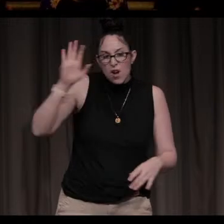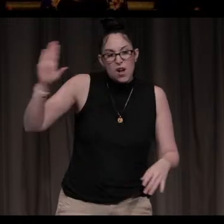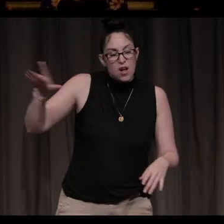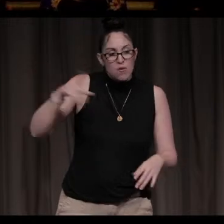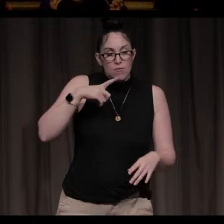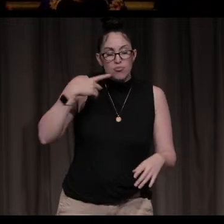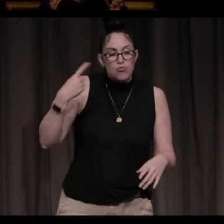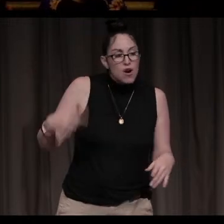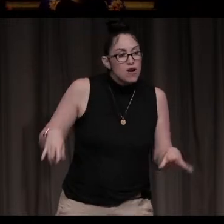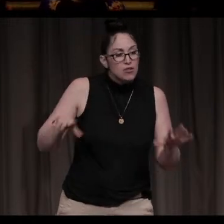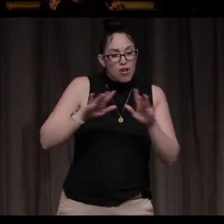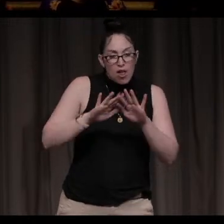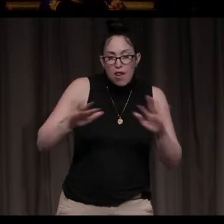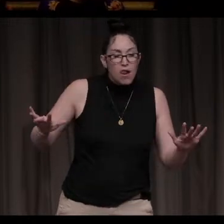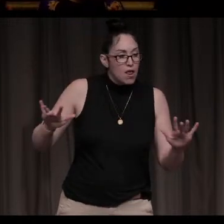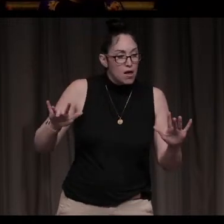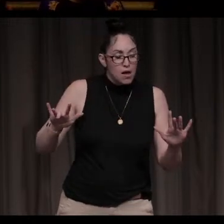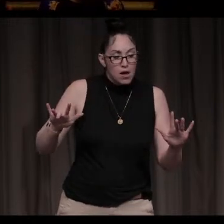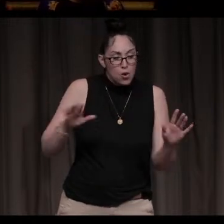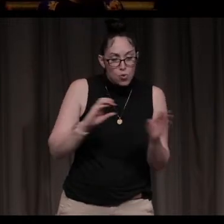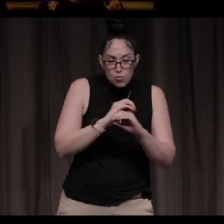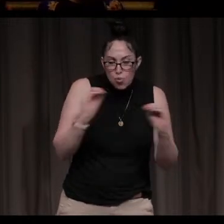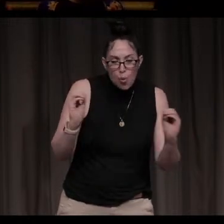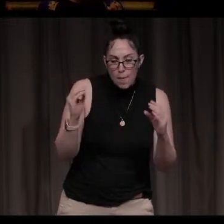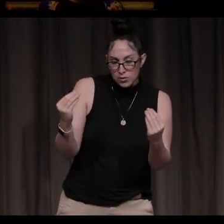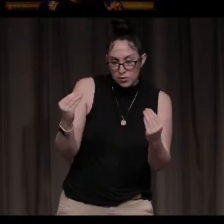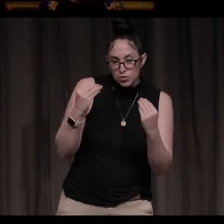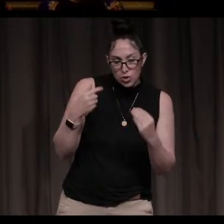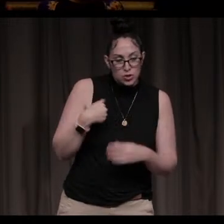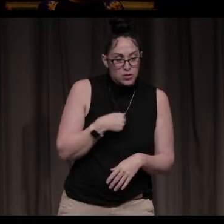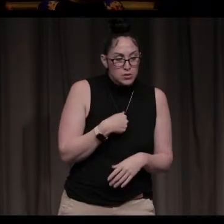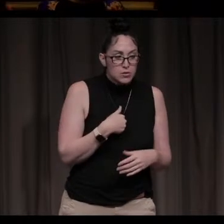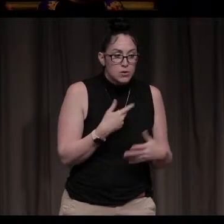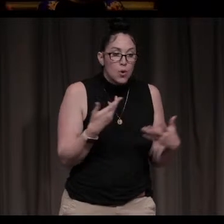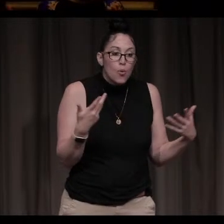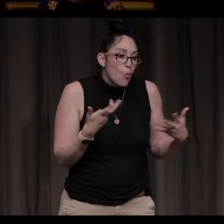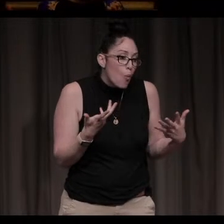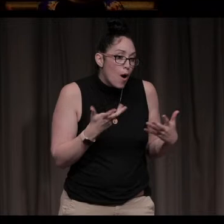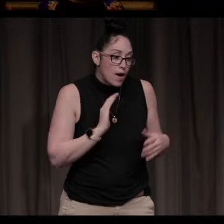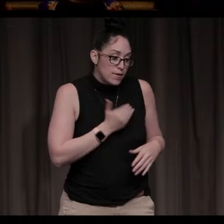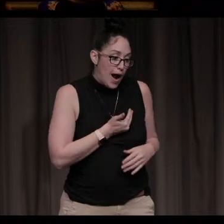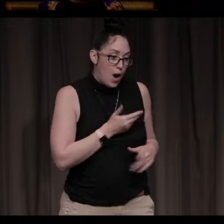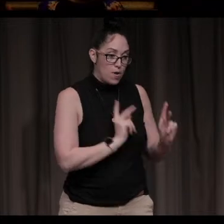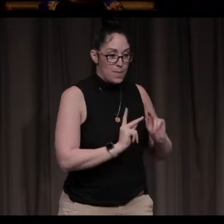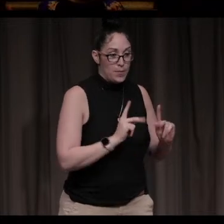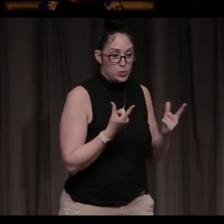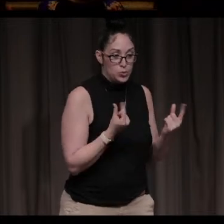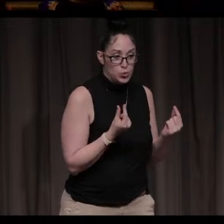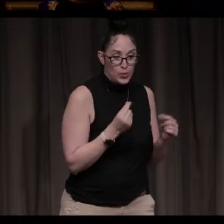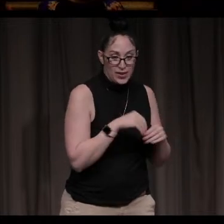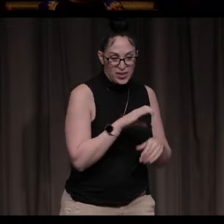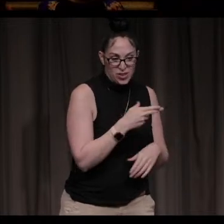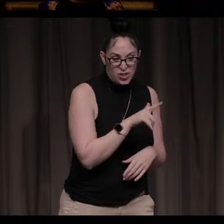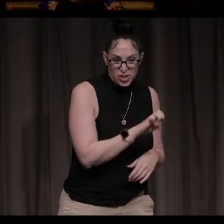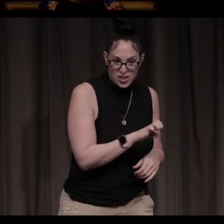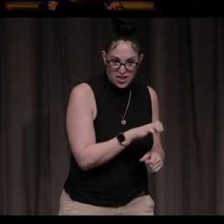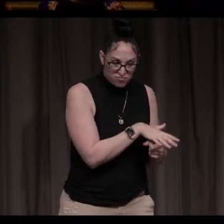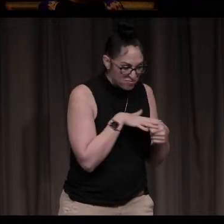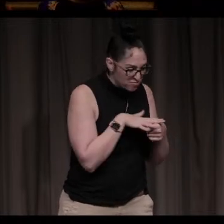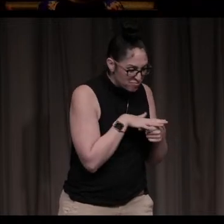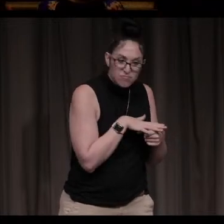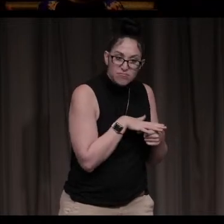Russia, and nobody told us about what the Mapuches were doing in the south of Chile. What was their understanding